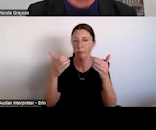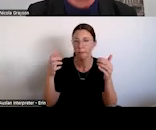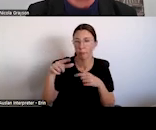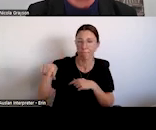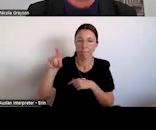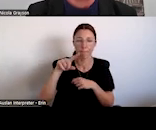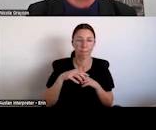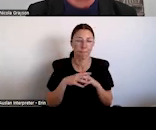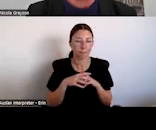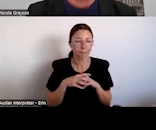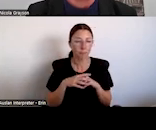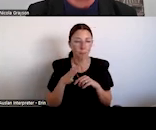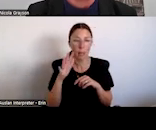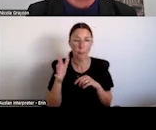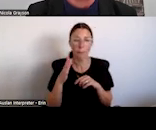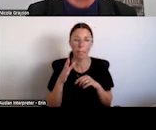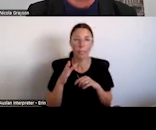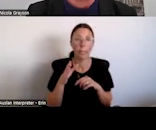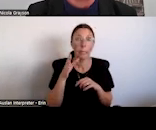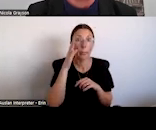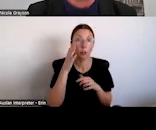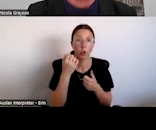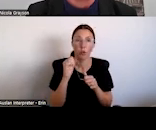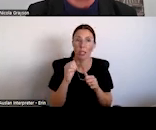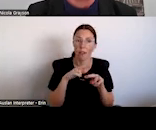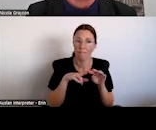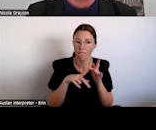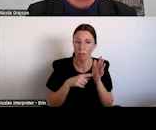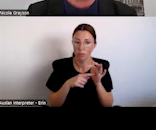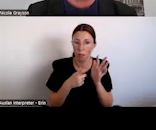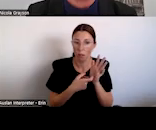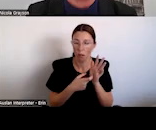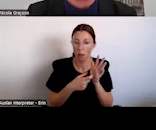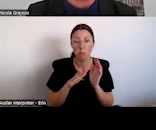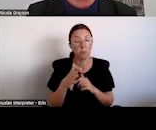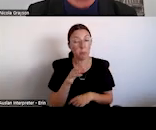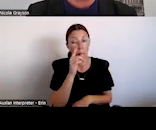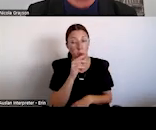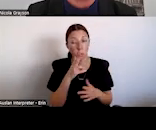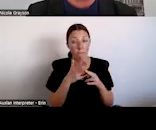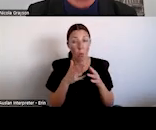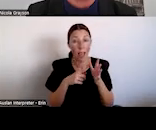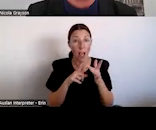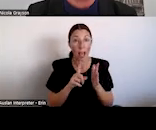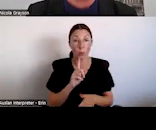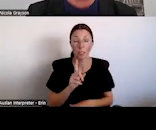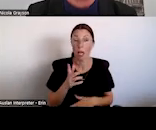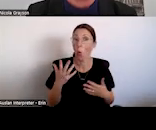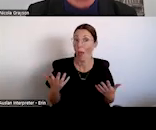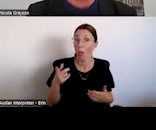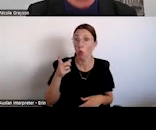protection filter. Maybe that's possible for AI system to say, well, you just uploaded